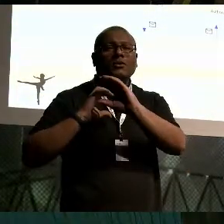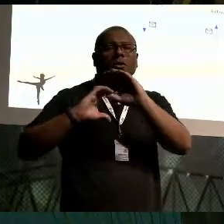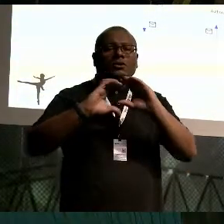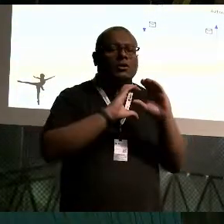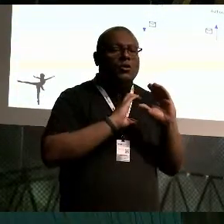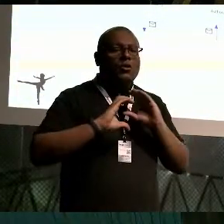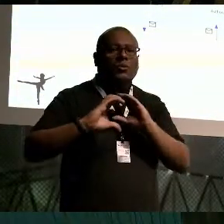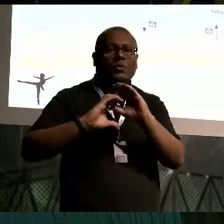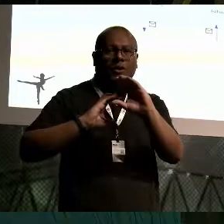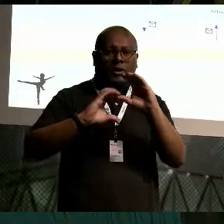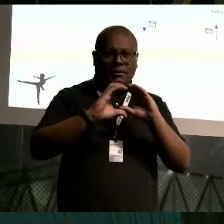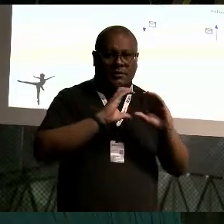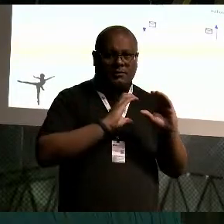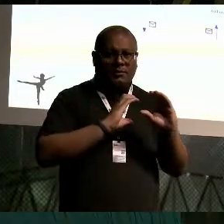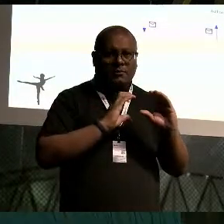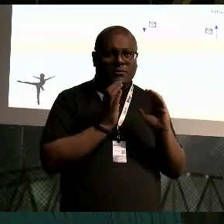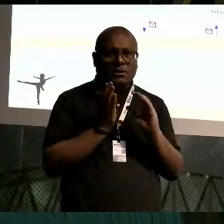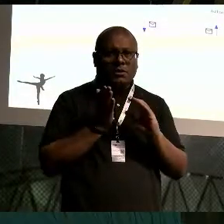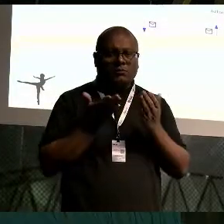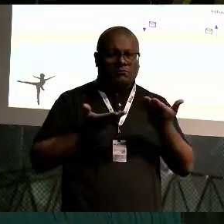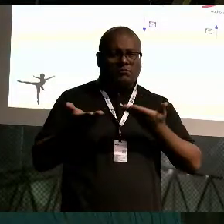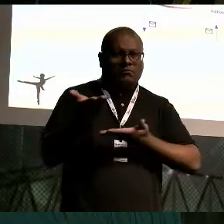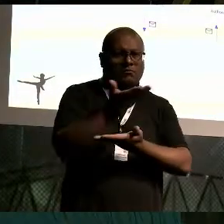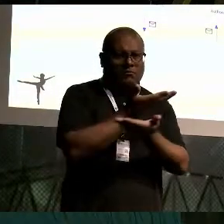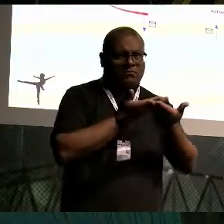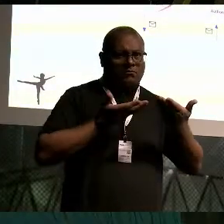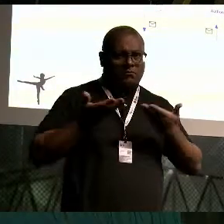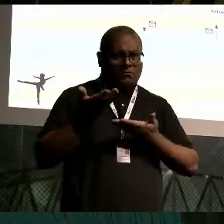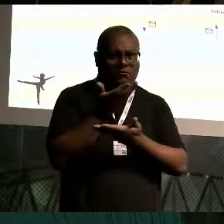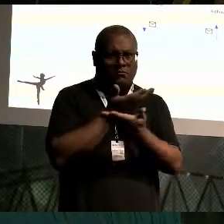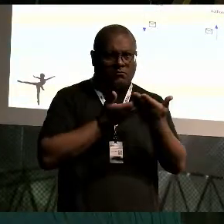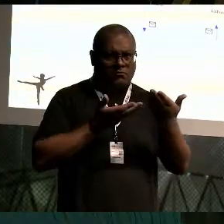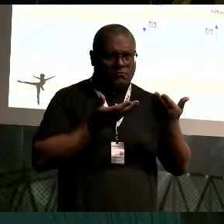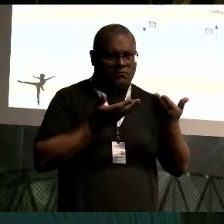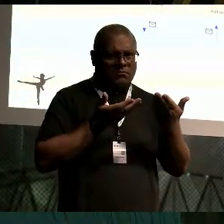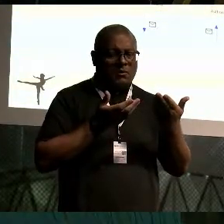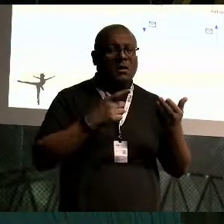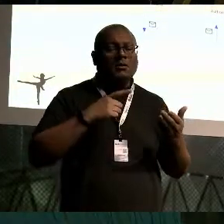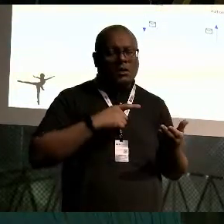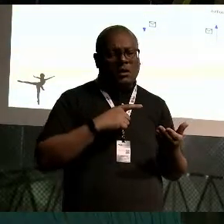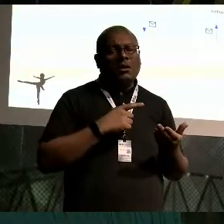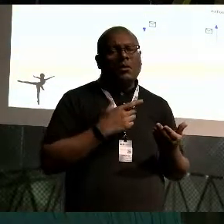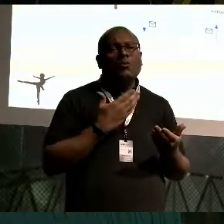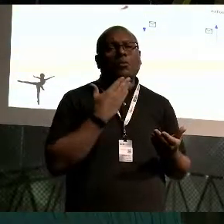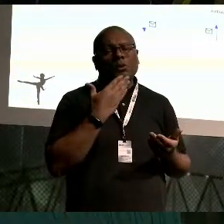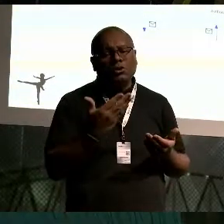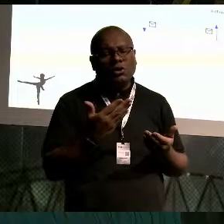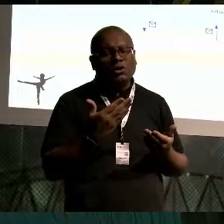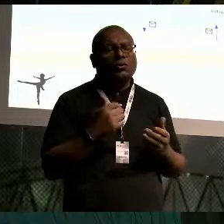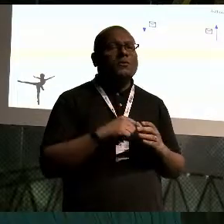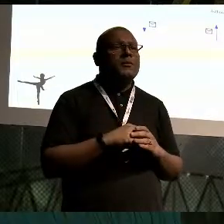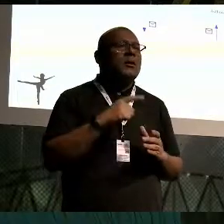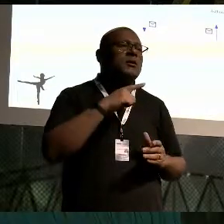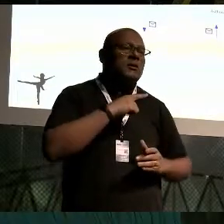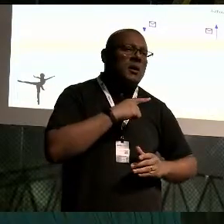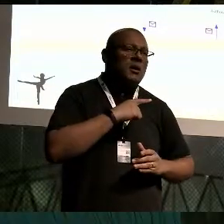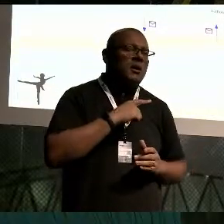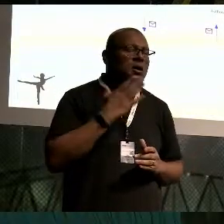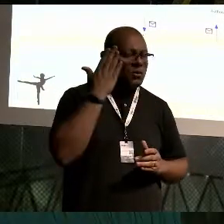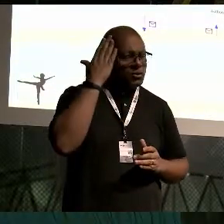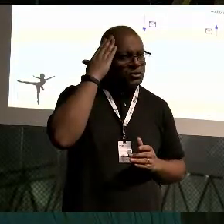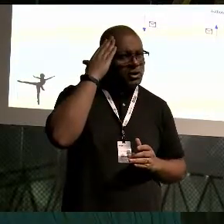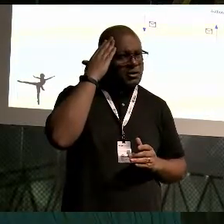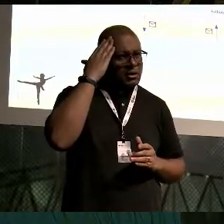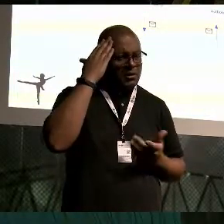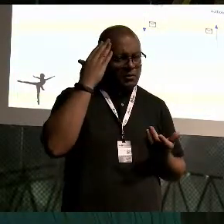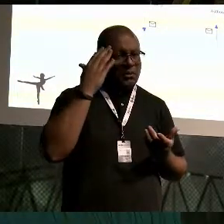via events indirectly. So the front end will receive the request, then it will just say, okay, I received this